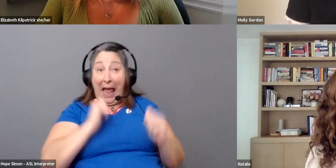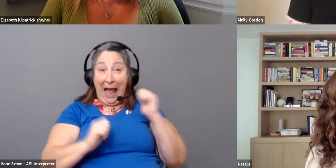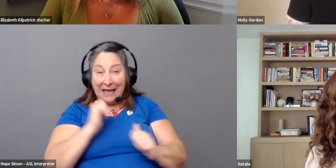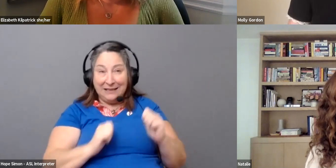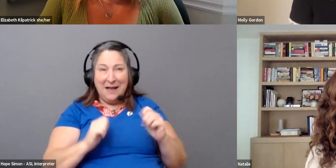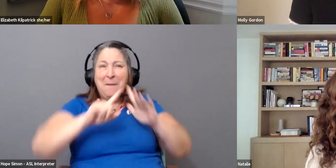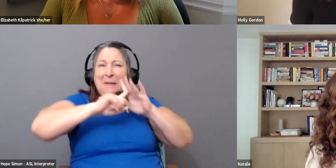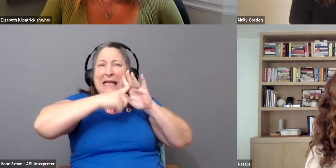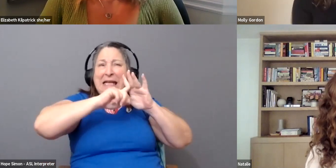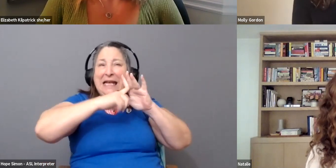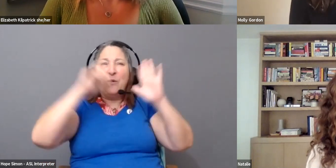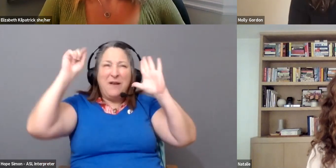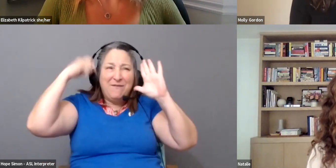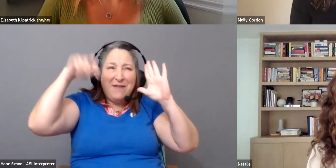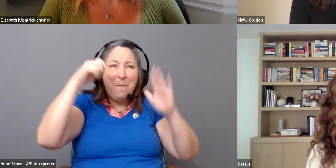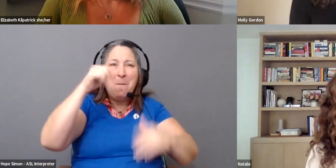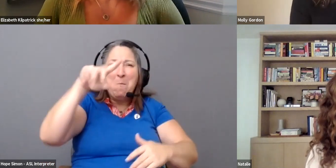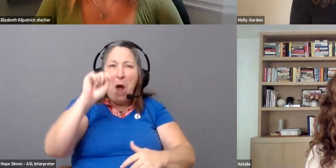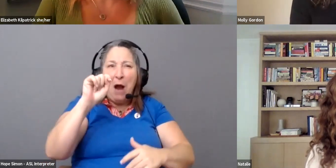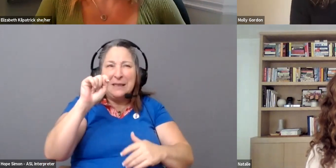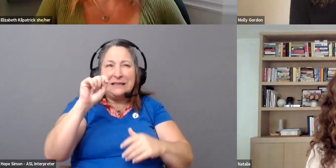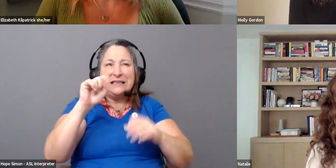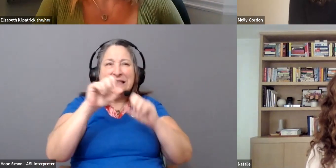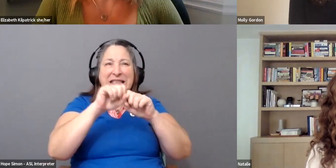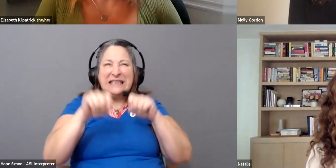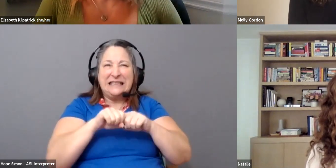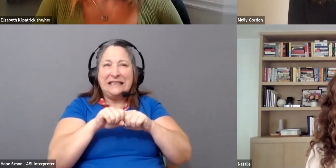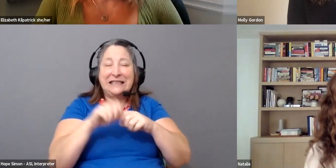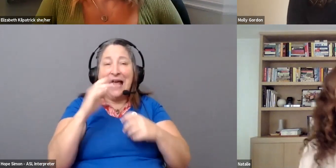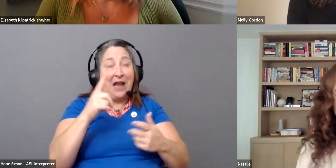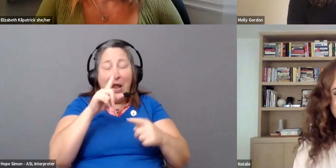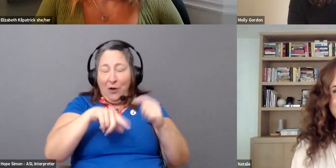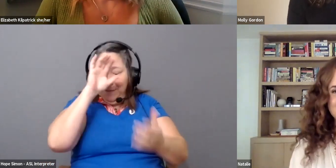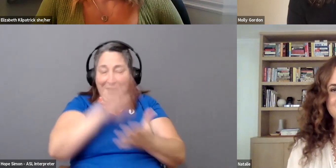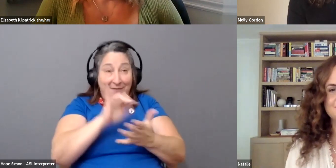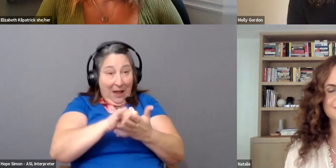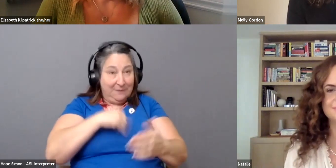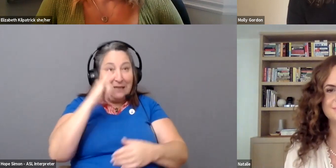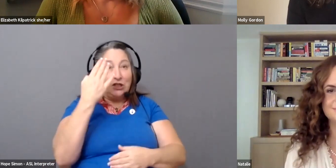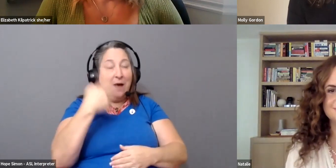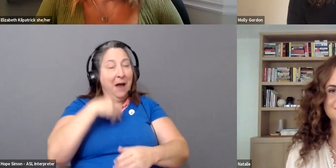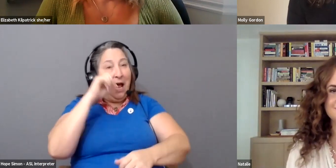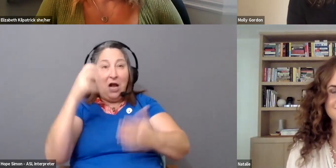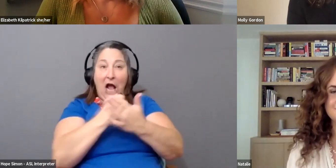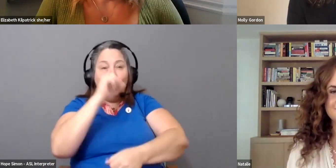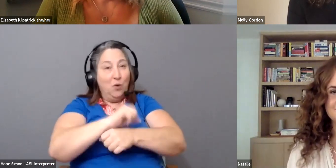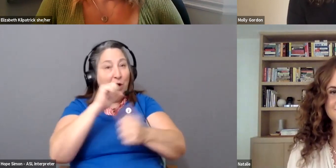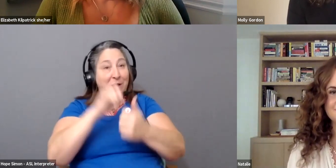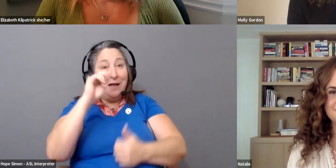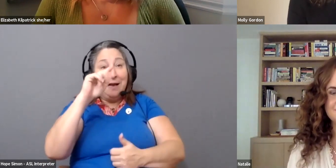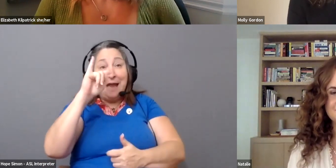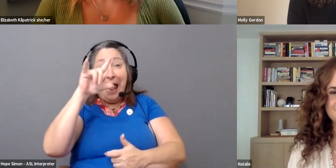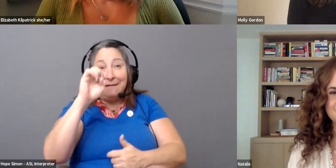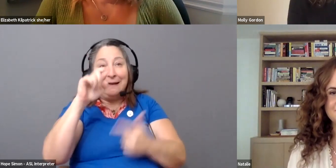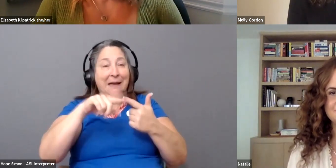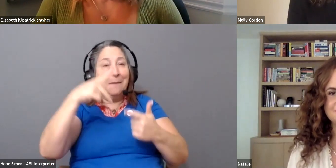all the apartment scenes. And it was just, I couldn't believe that was my job, that I got to just work with Natalie and Pippa and